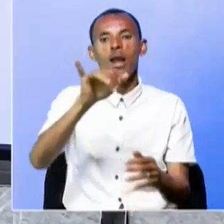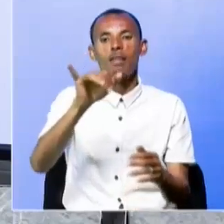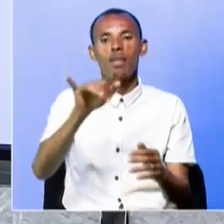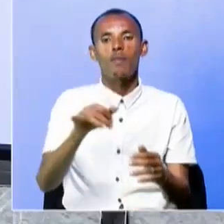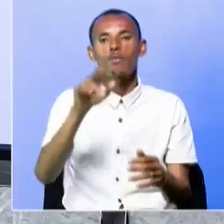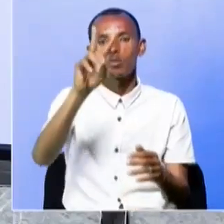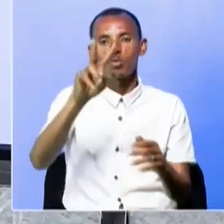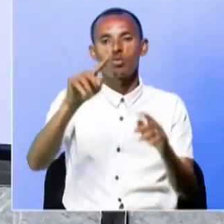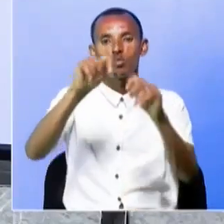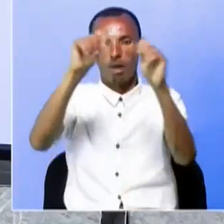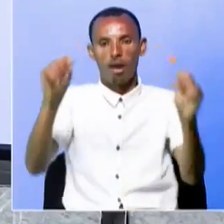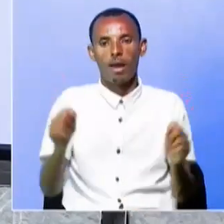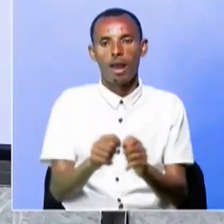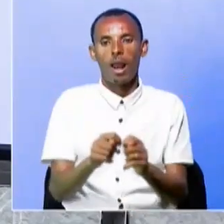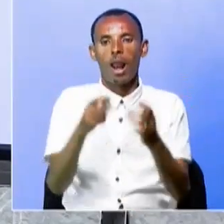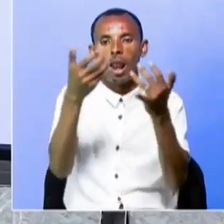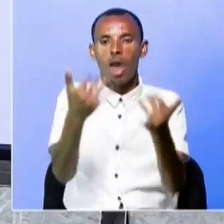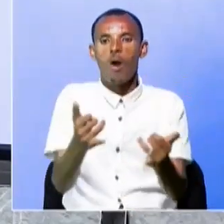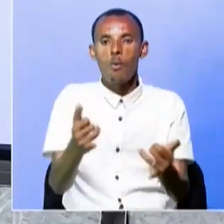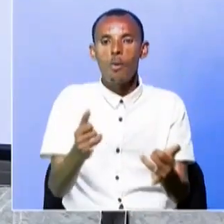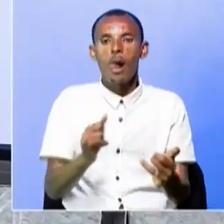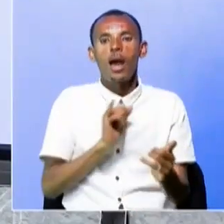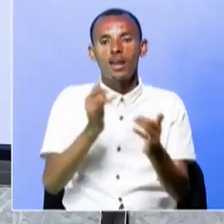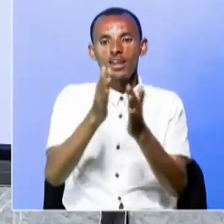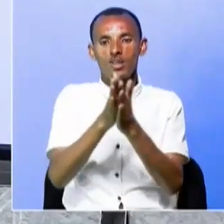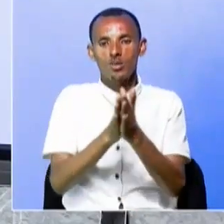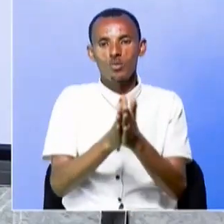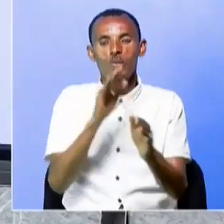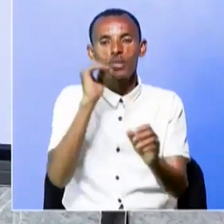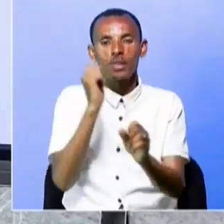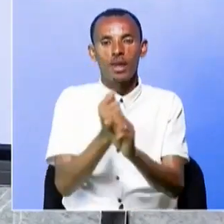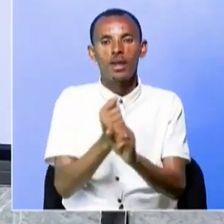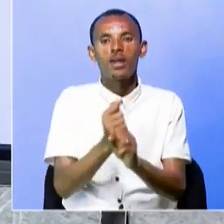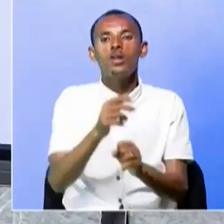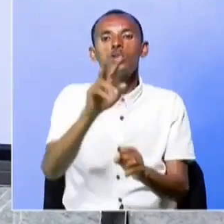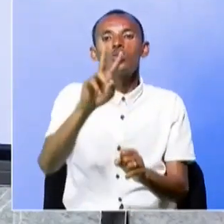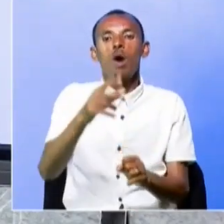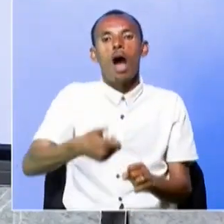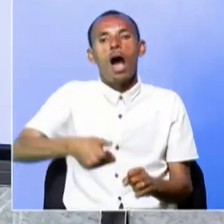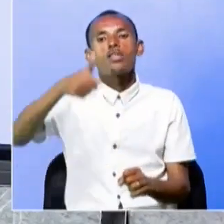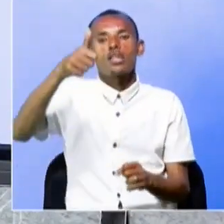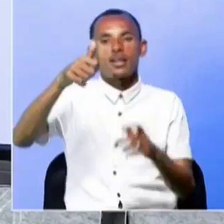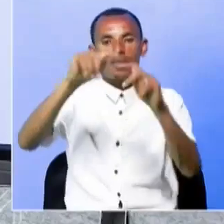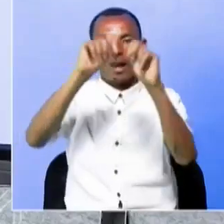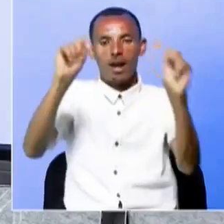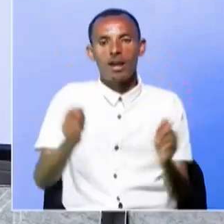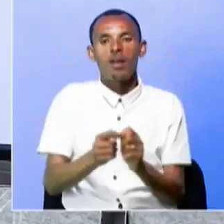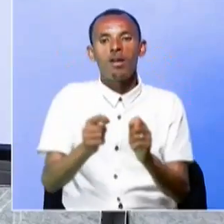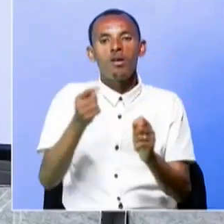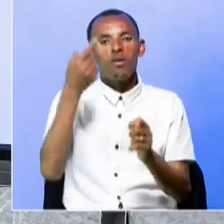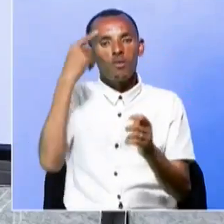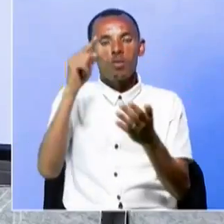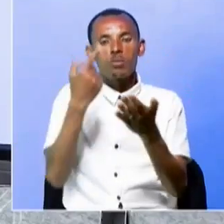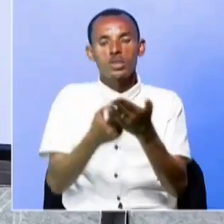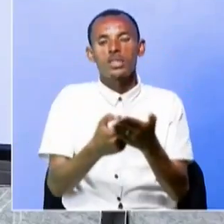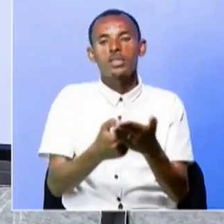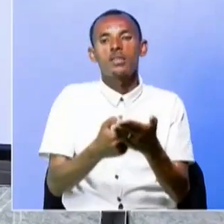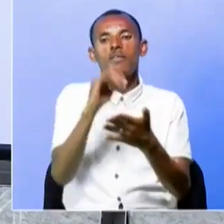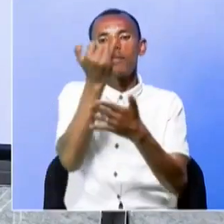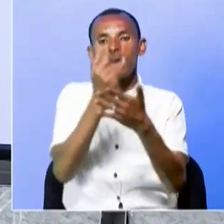the two triangles. Now I need you to take two other triangles from these two figures,